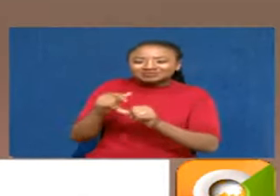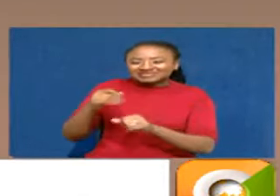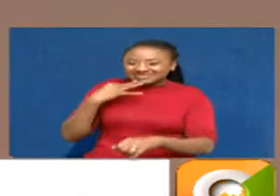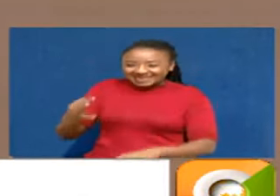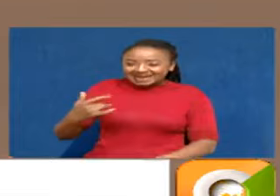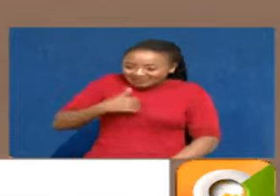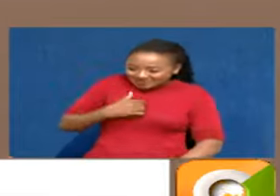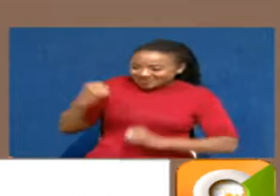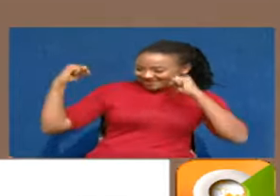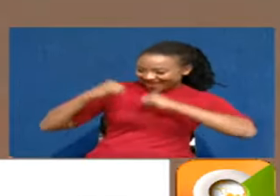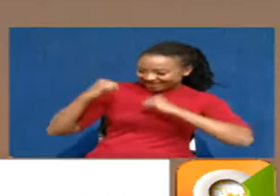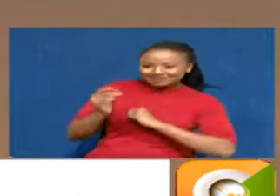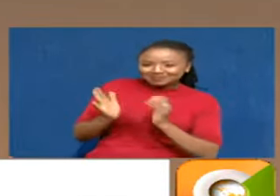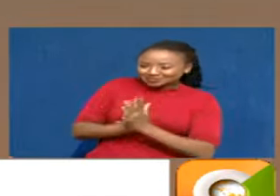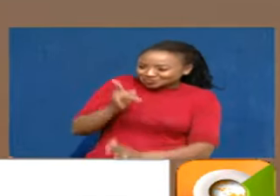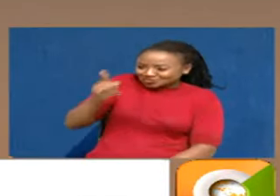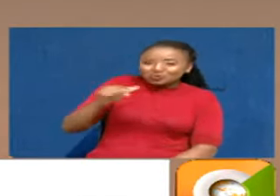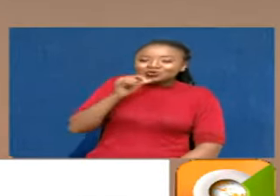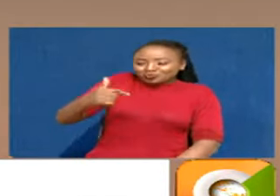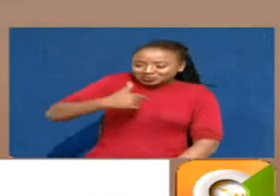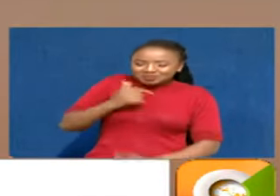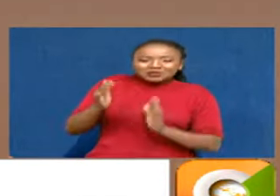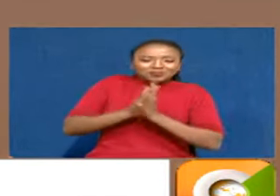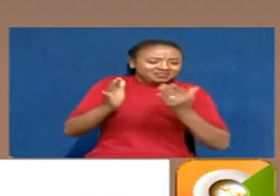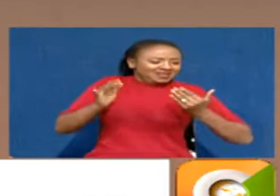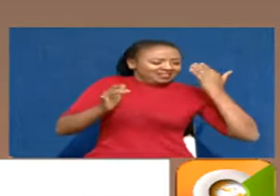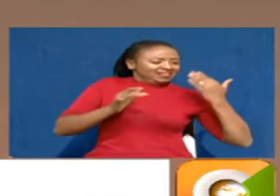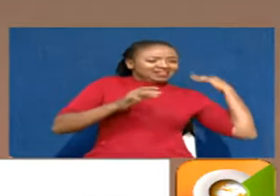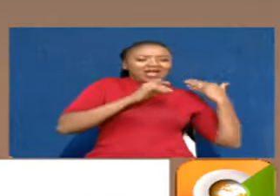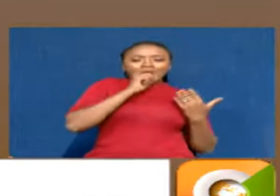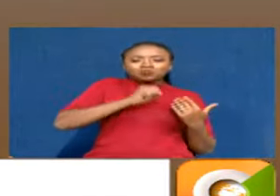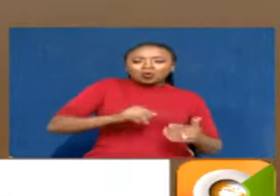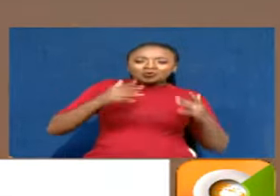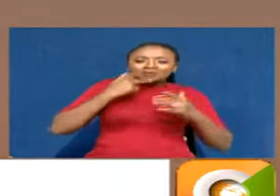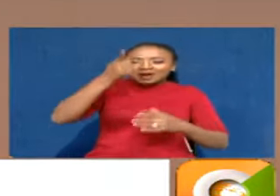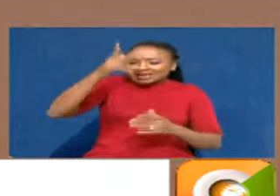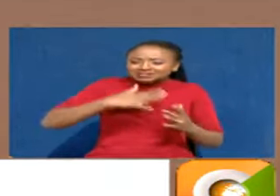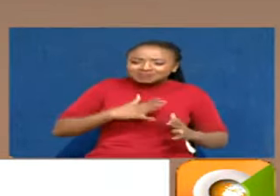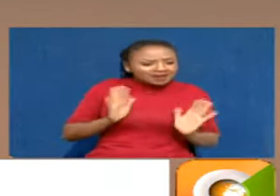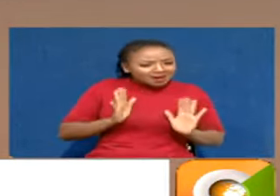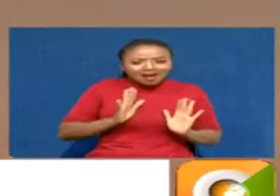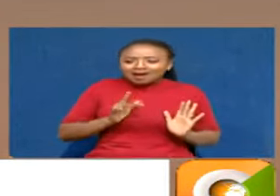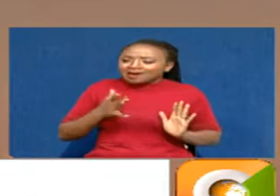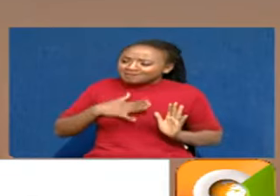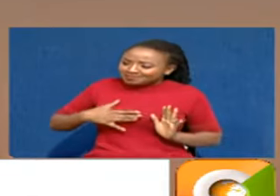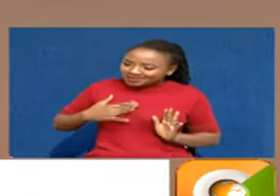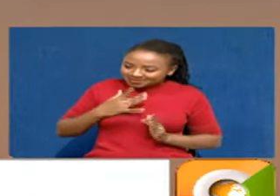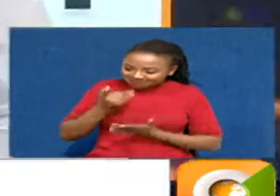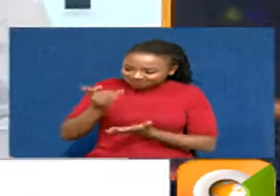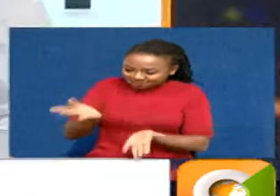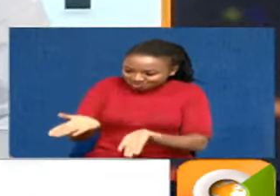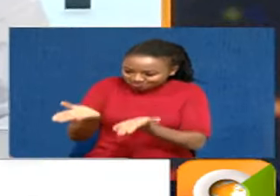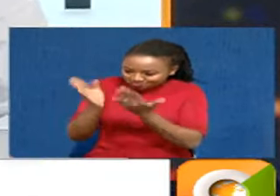me and you. Not me and my great-great-grandfather. Let them work on their policies.